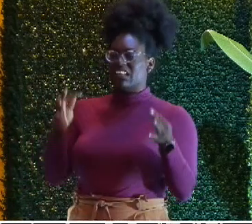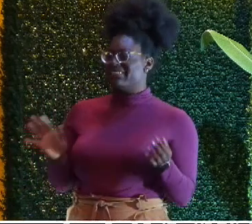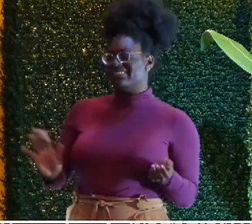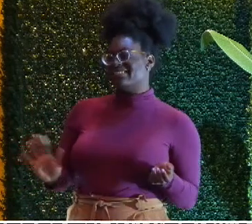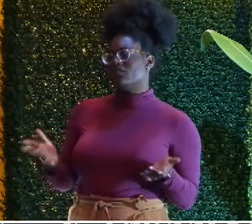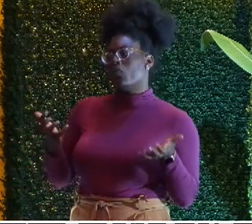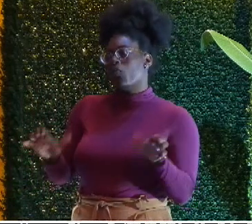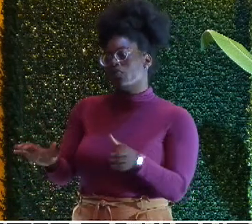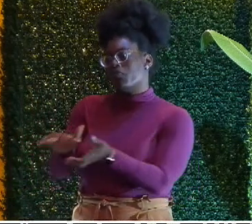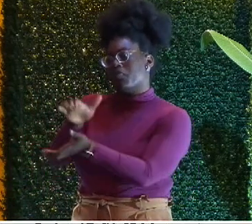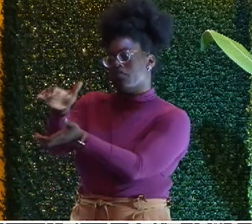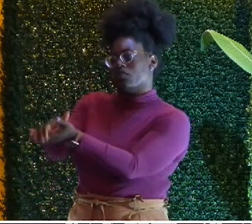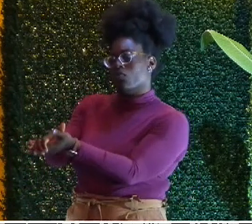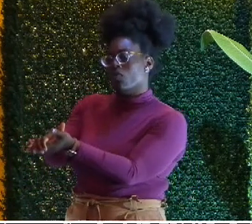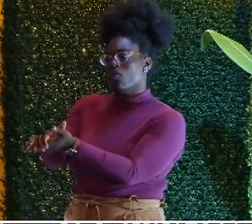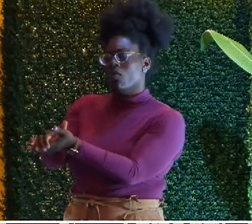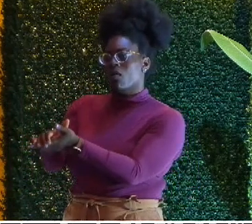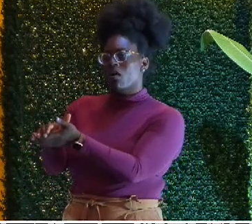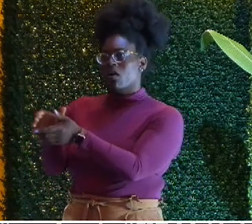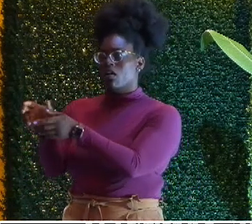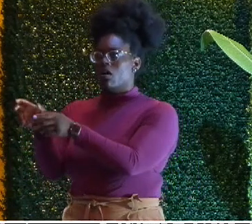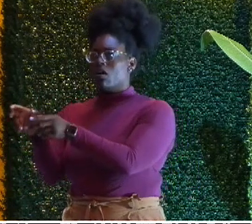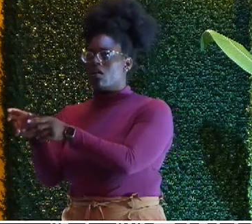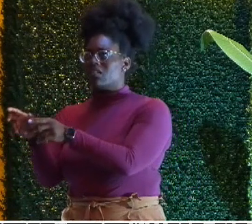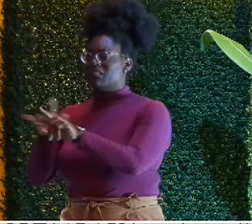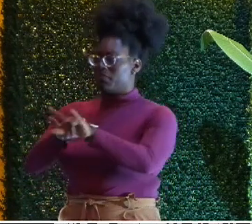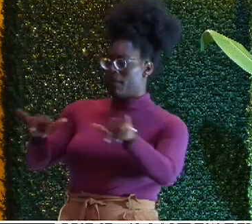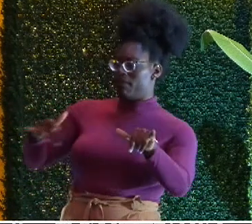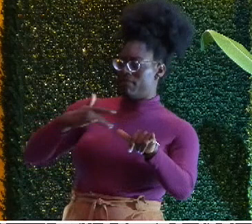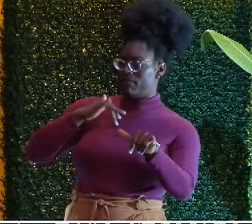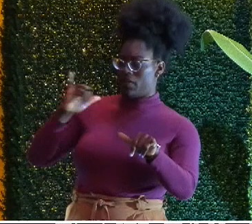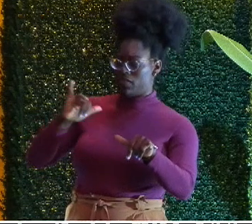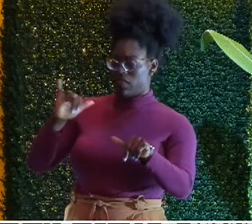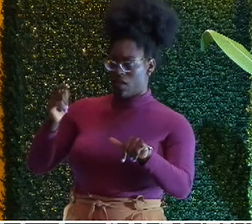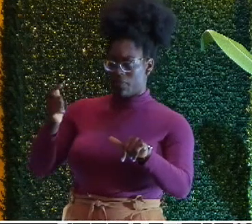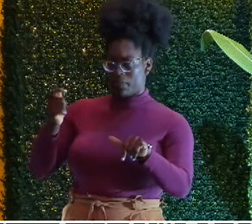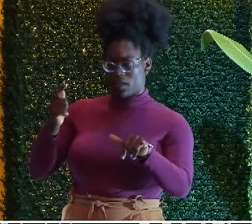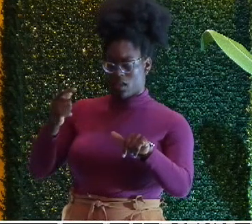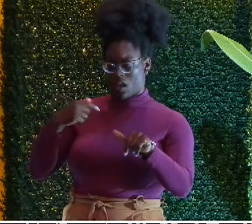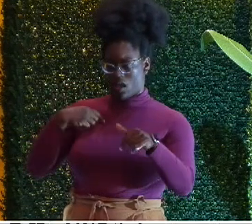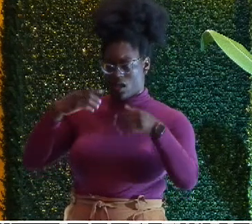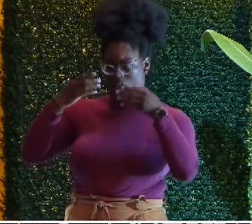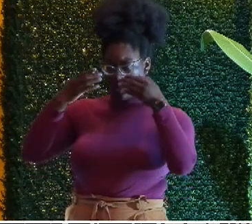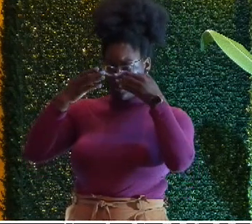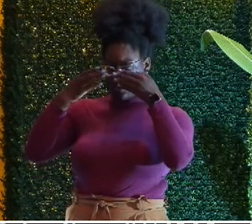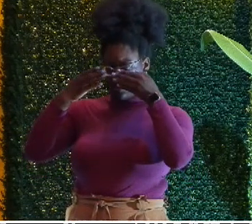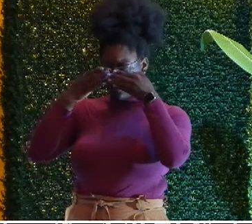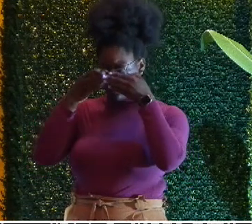And I started to see in which ways I had internalized anti-blackness